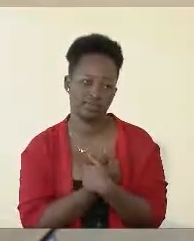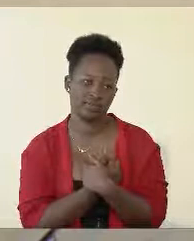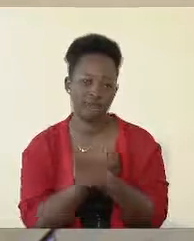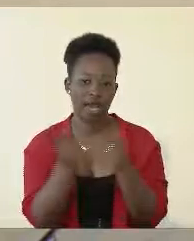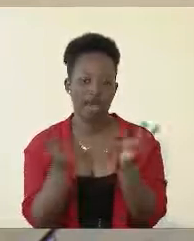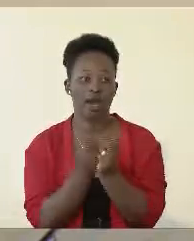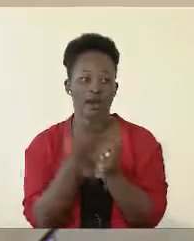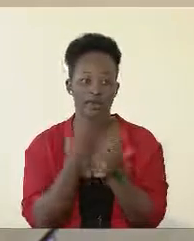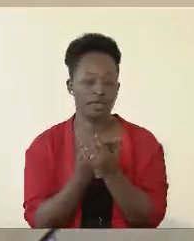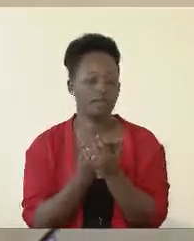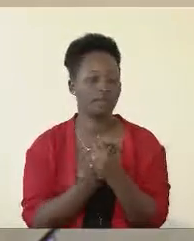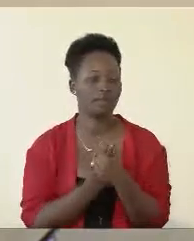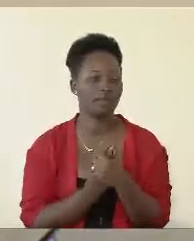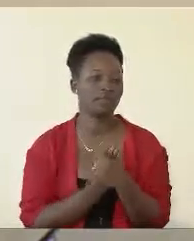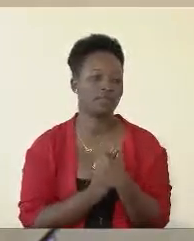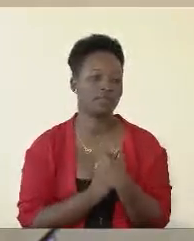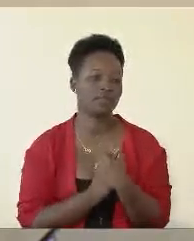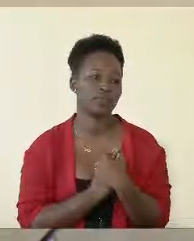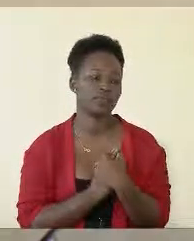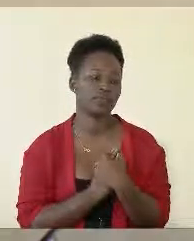location